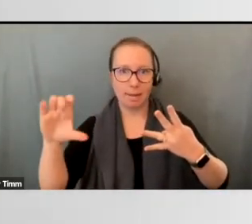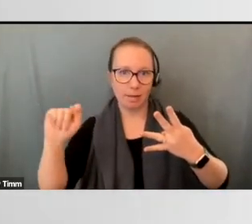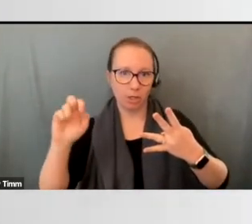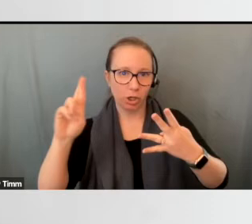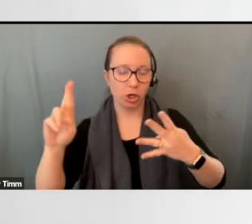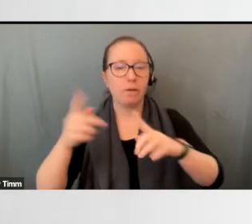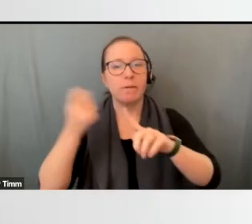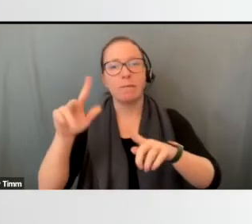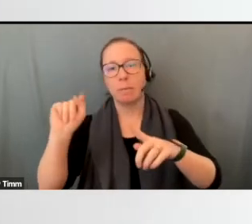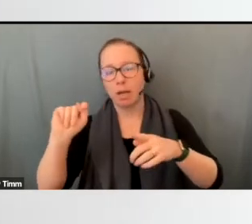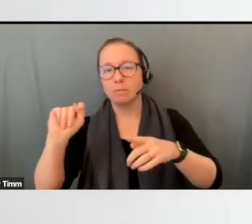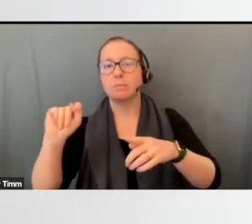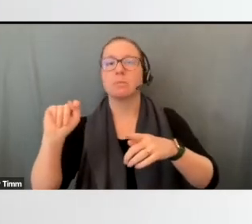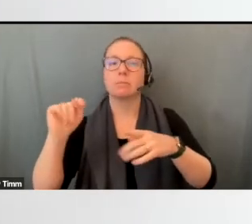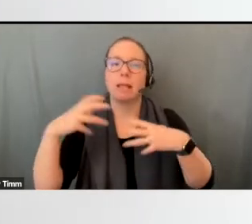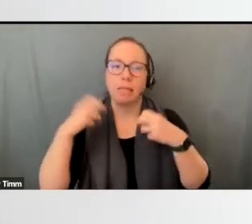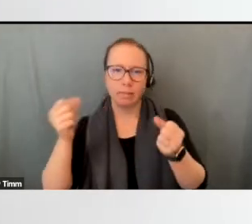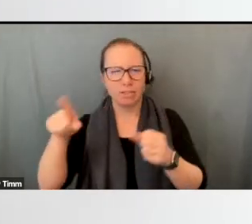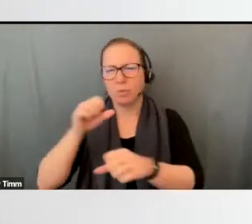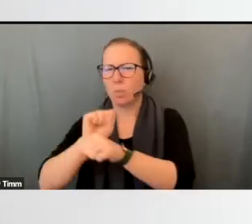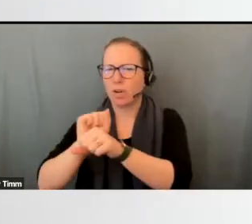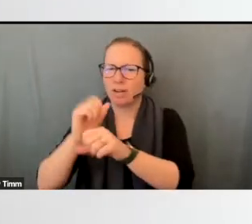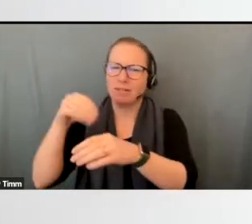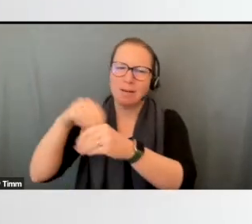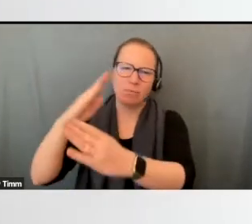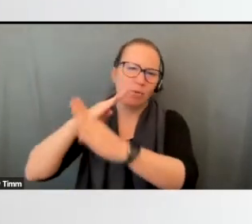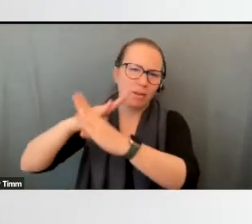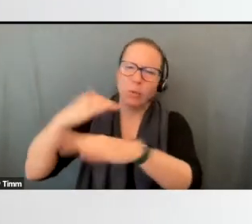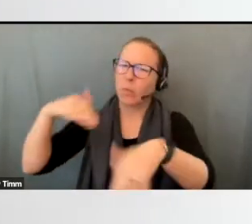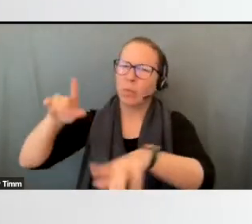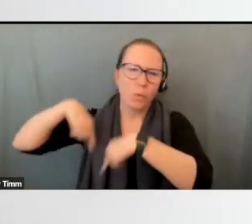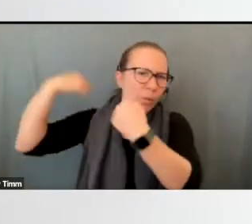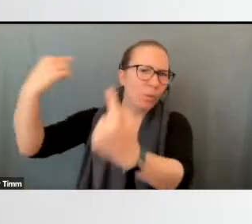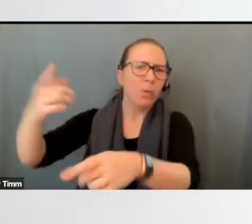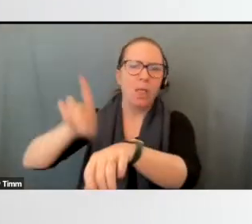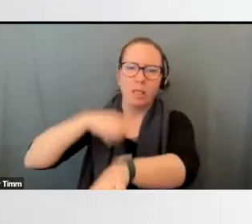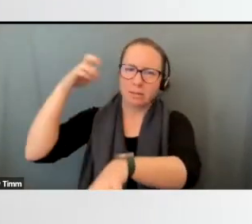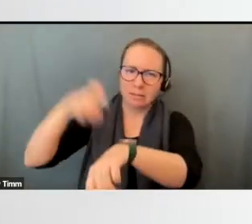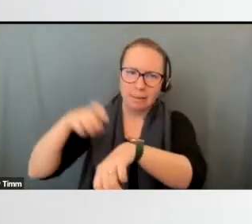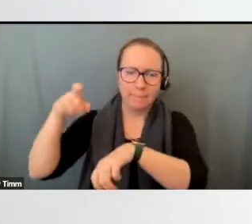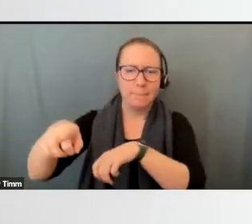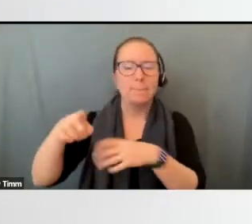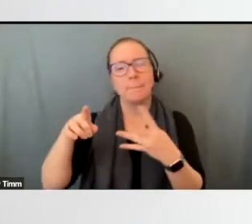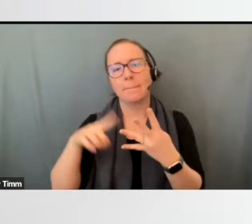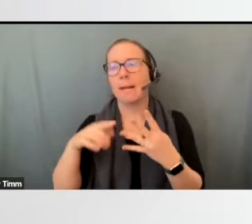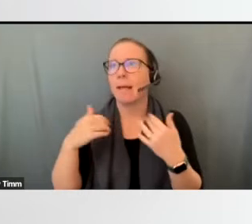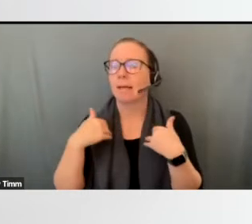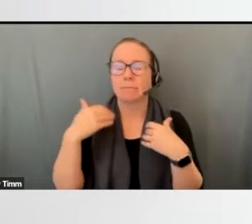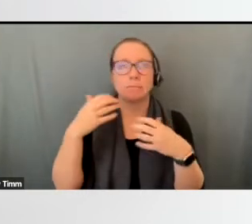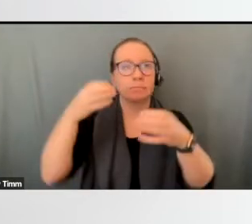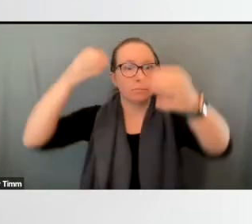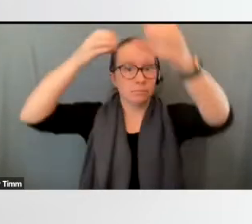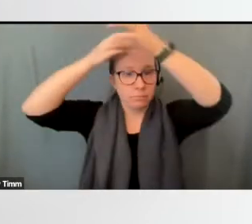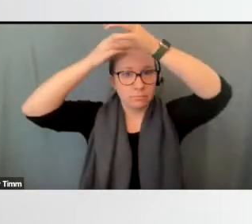don't know Mary, she's been working in prevention for a long time and has a breadth of knowledge, not